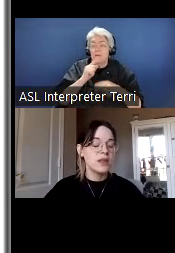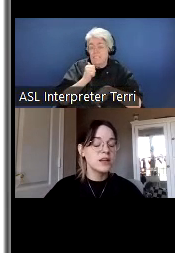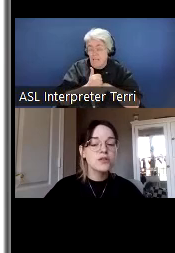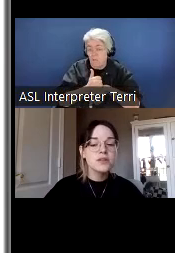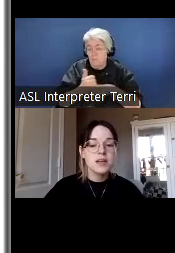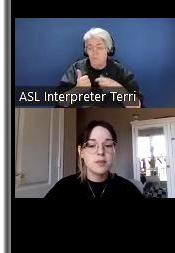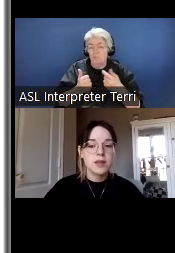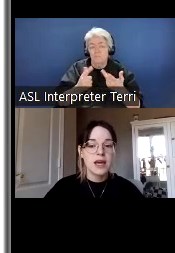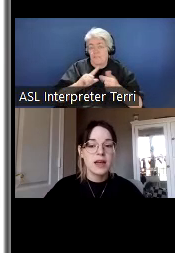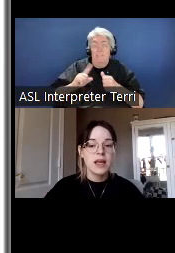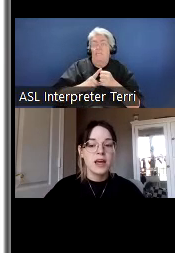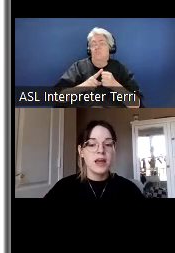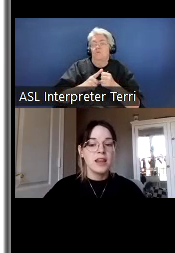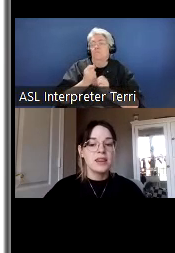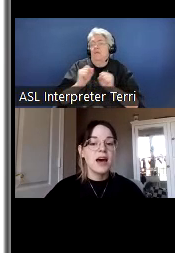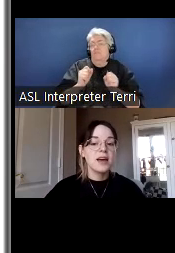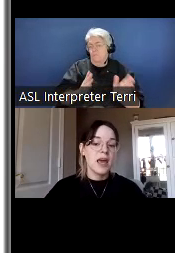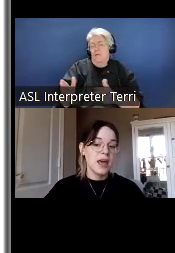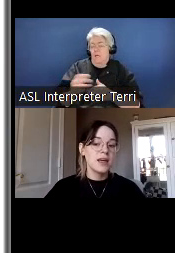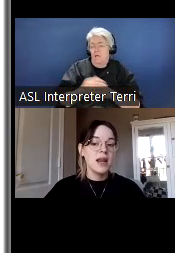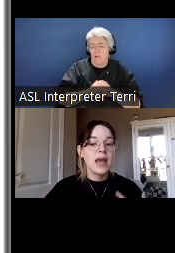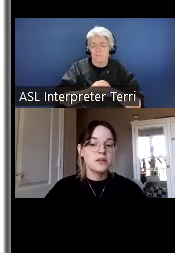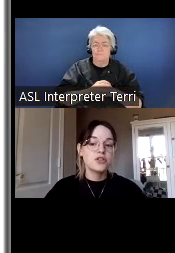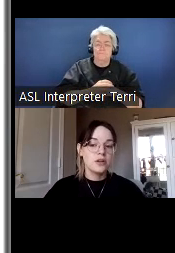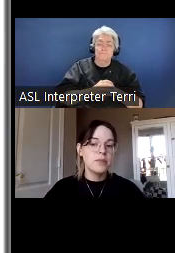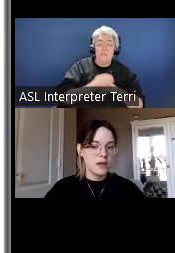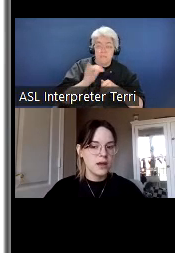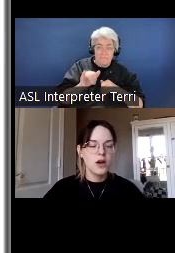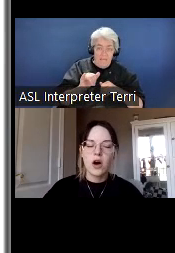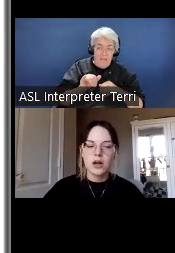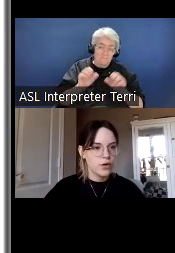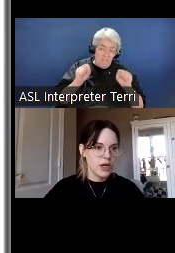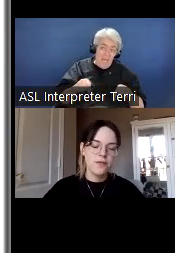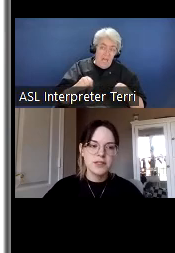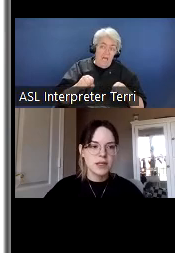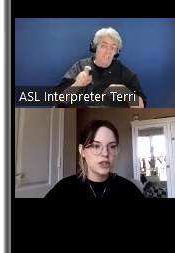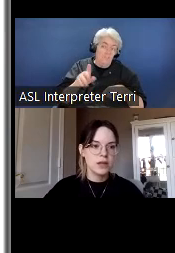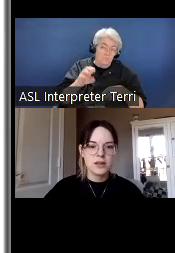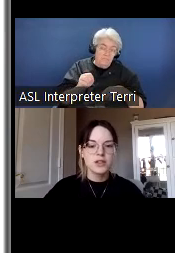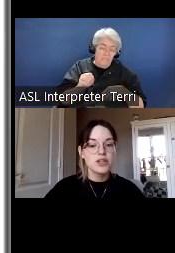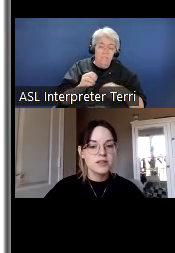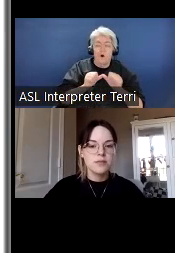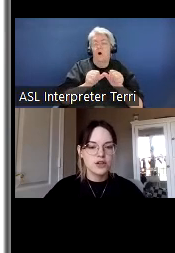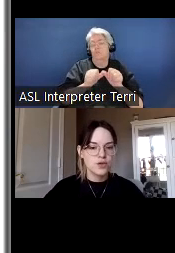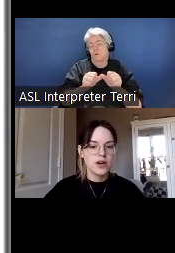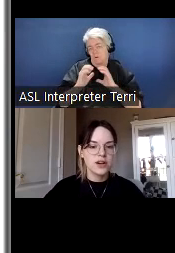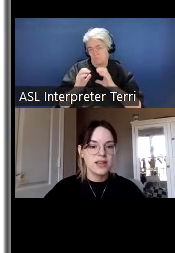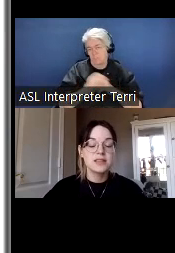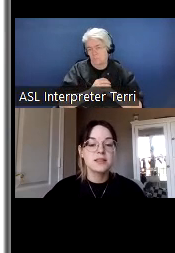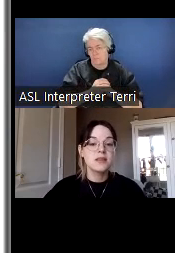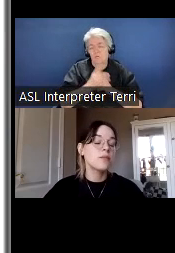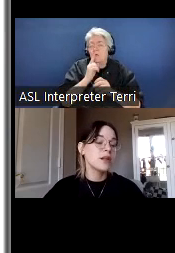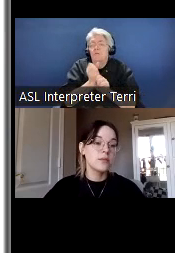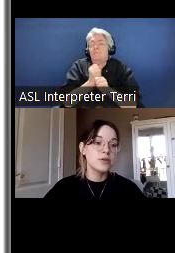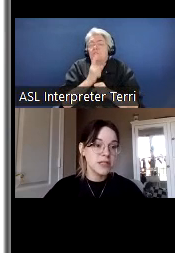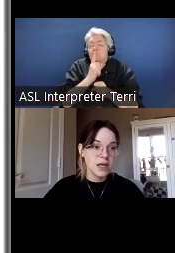establishing, the initial safety plan, that can and should be an ongoing conversation, just to make sure that